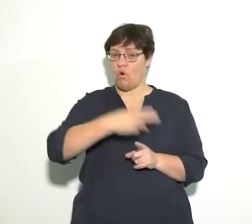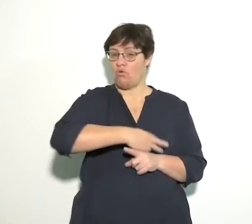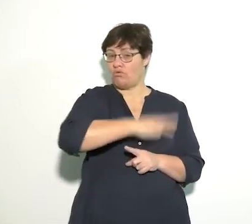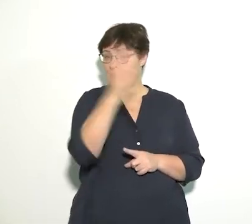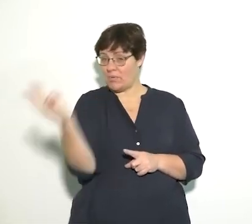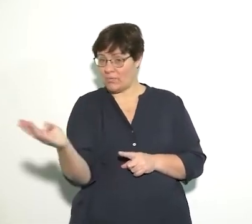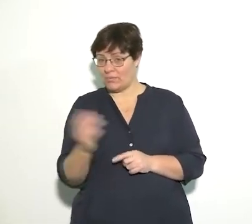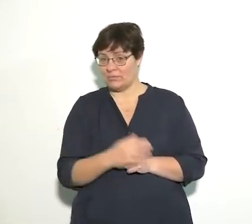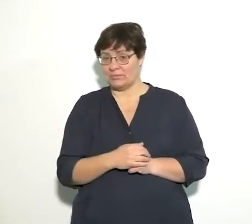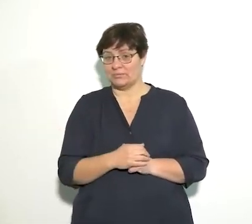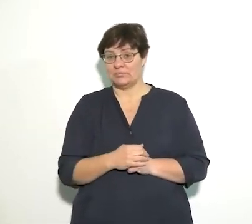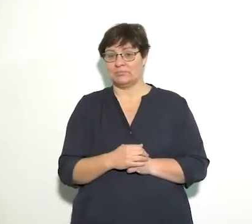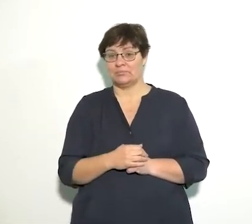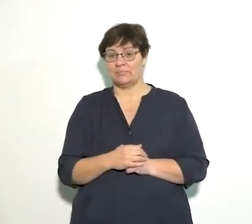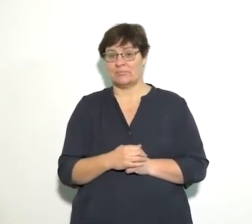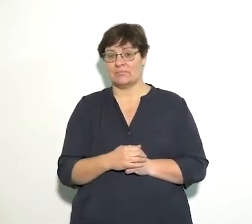rainbow